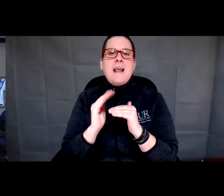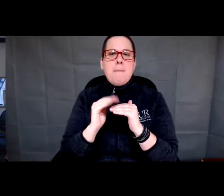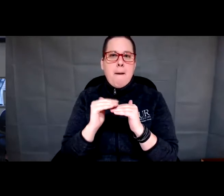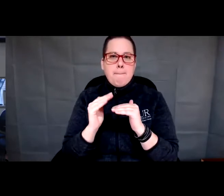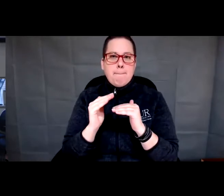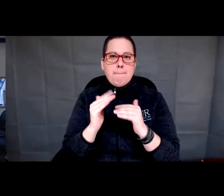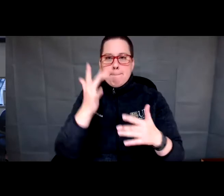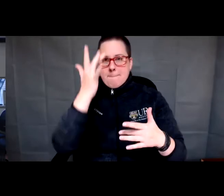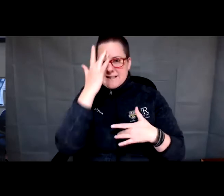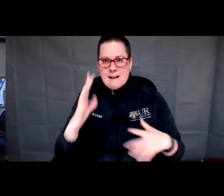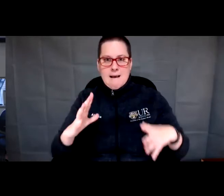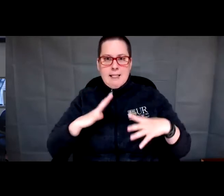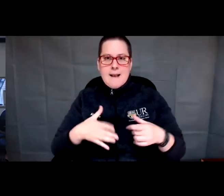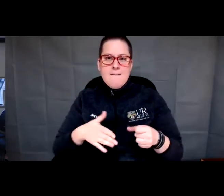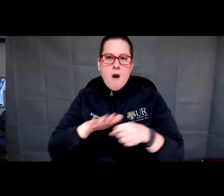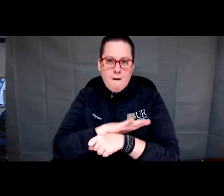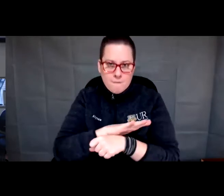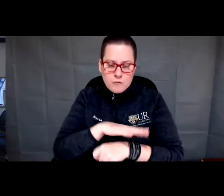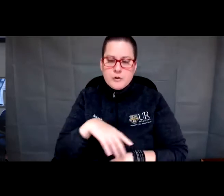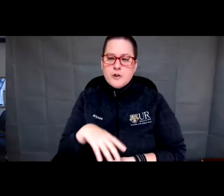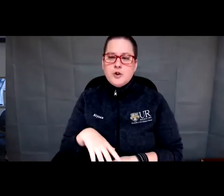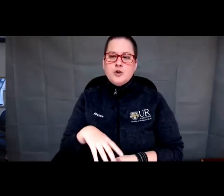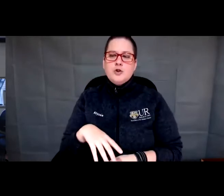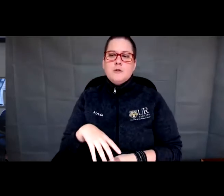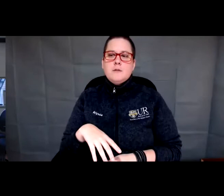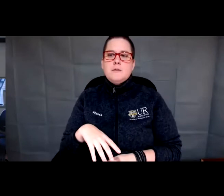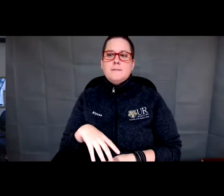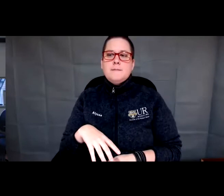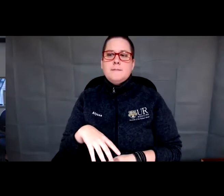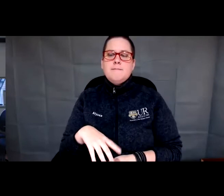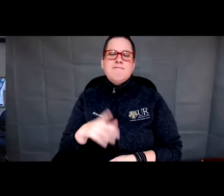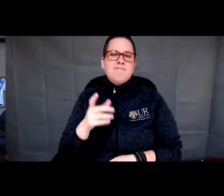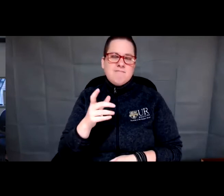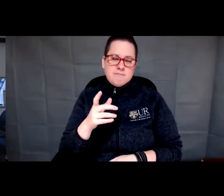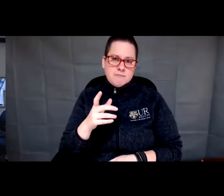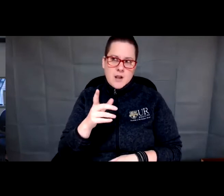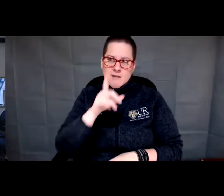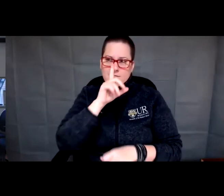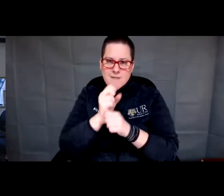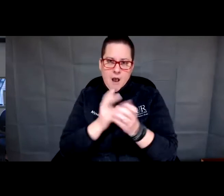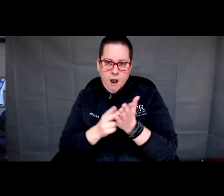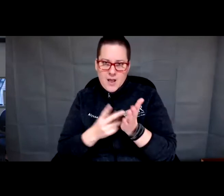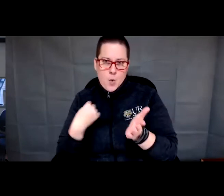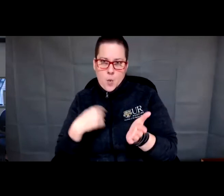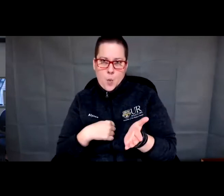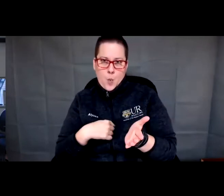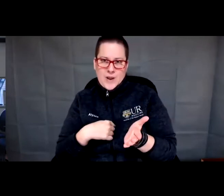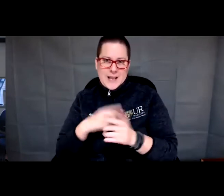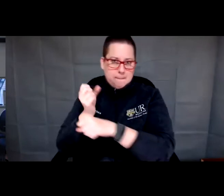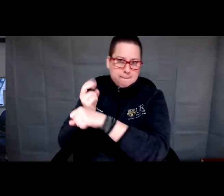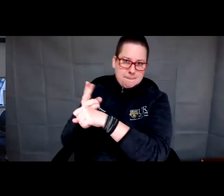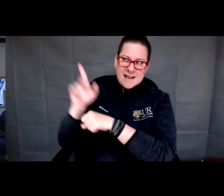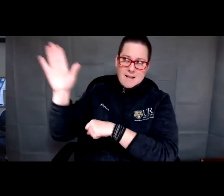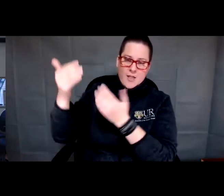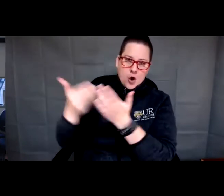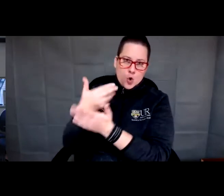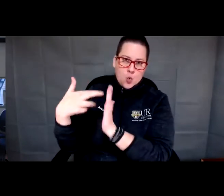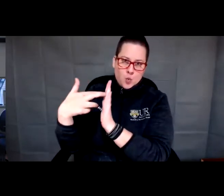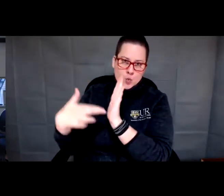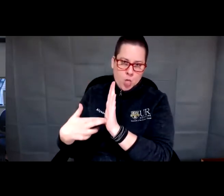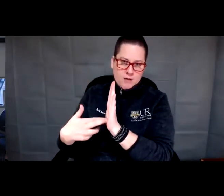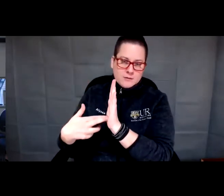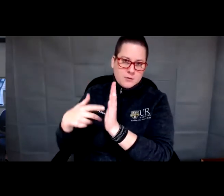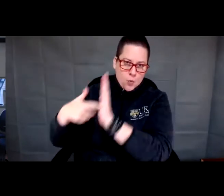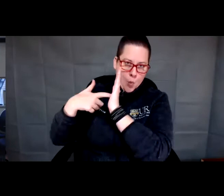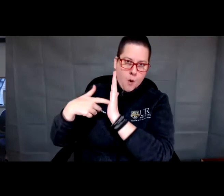leave coverage. We, in all cases, we actually exceed the new requirement, but it does add